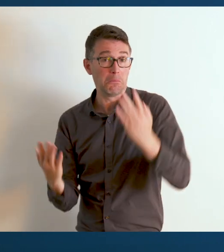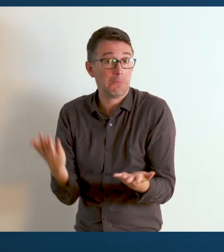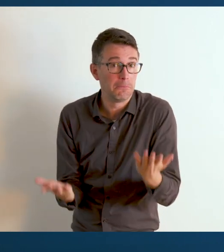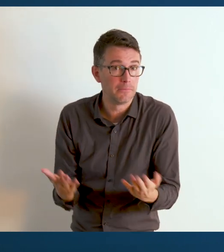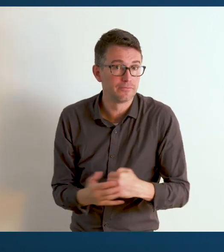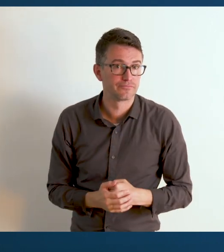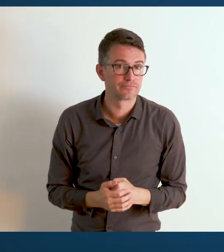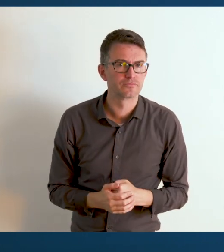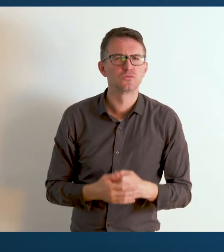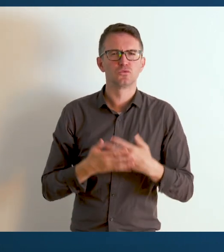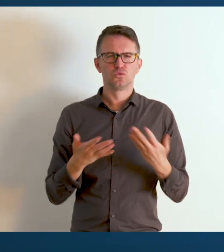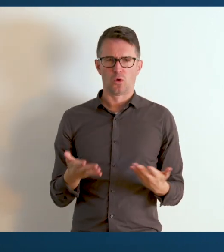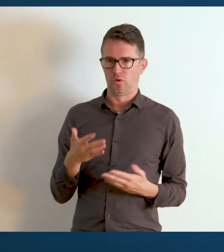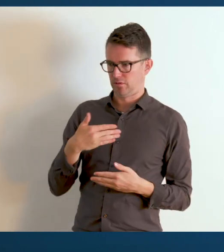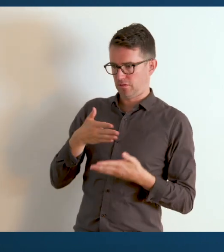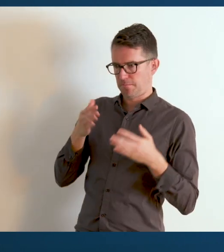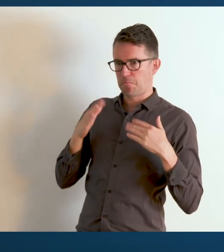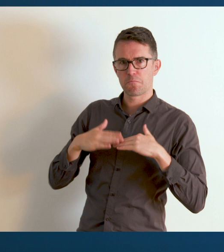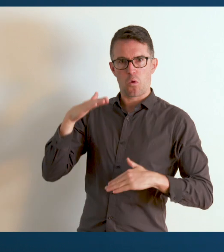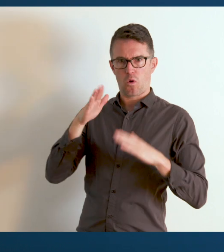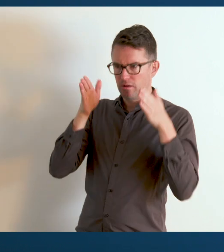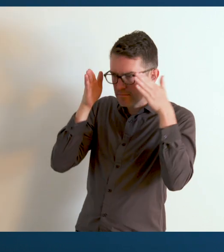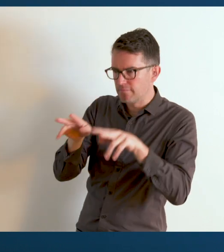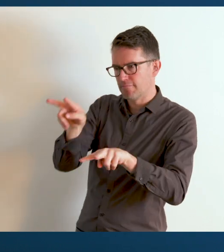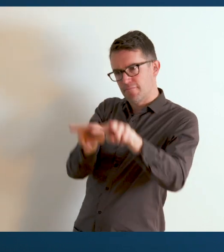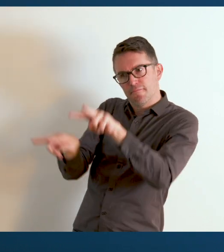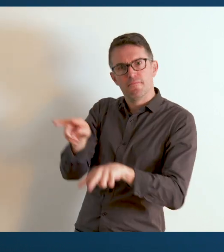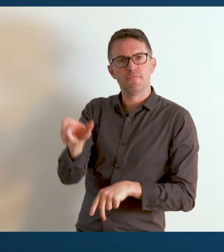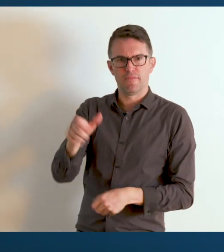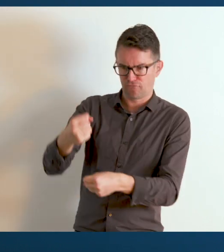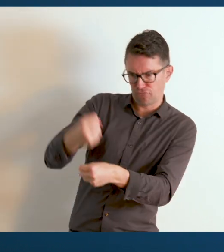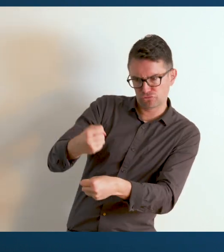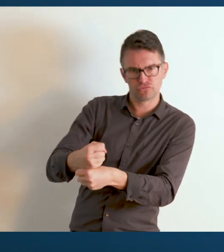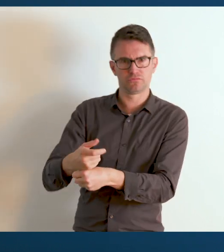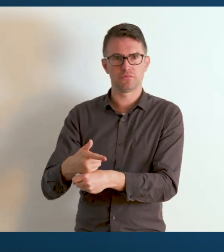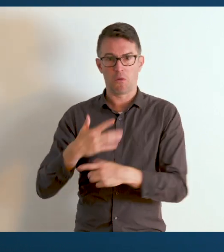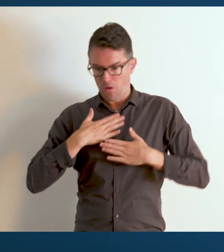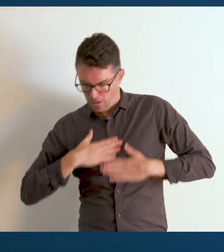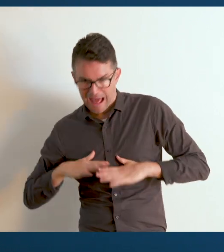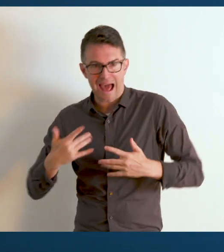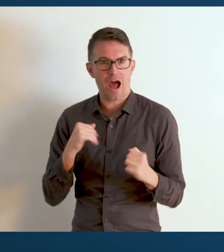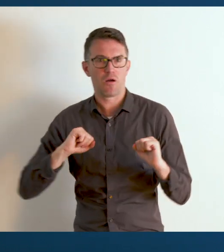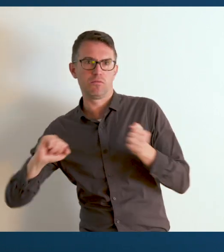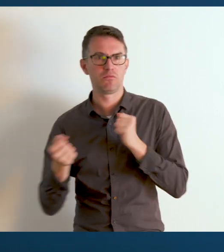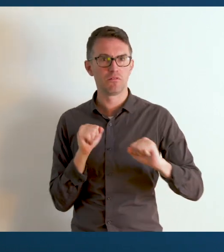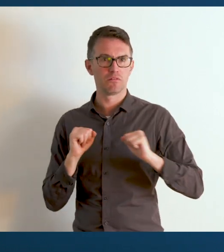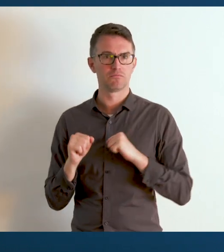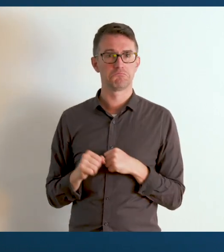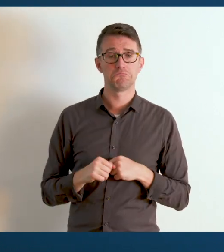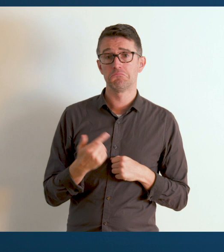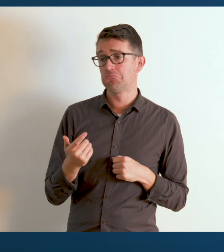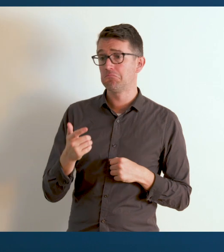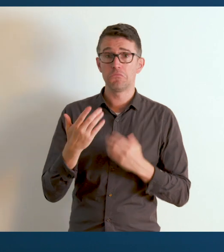Direct and natural observations of functioning and behavior in everyday situations can include in group settings, like